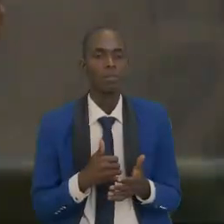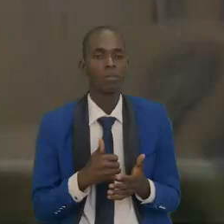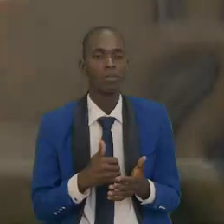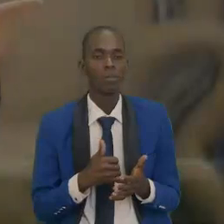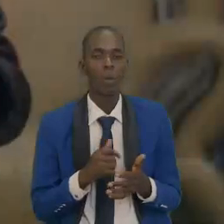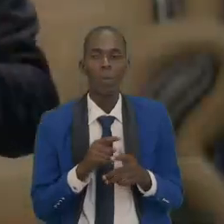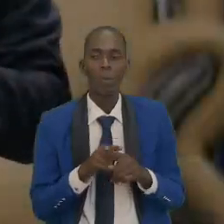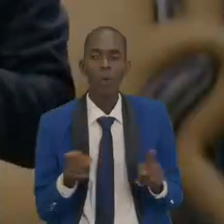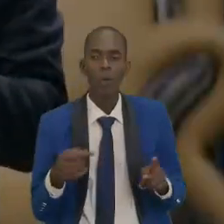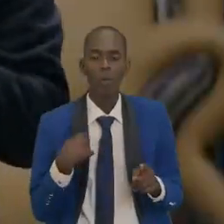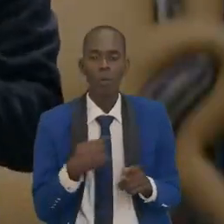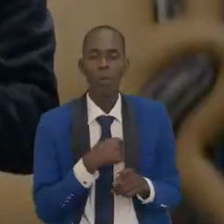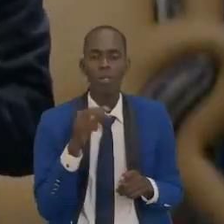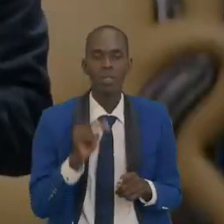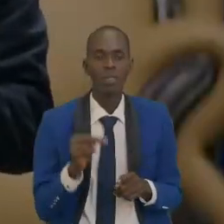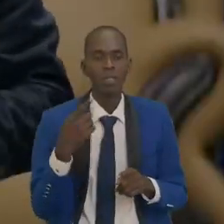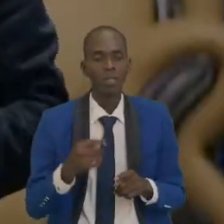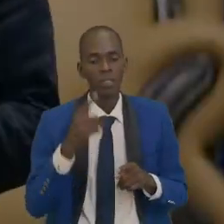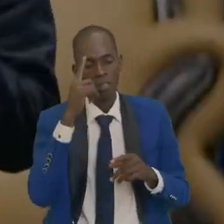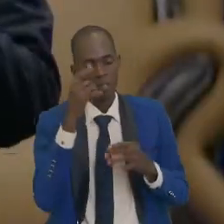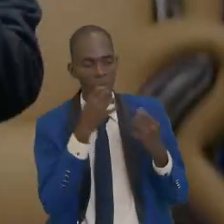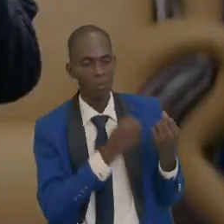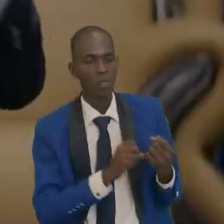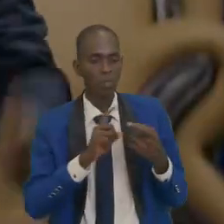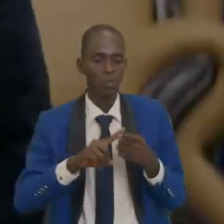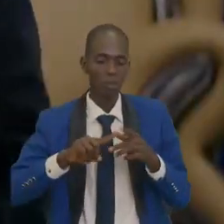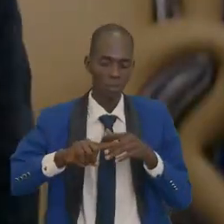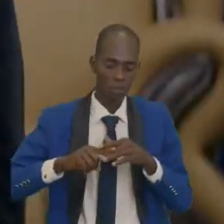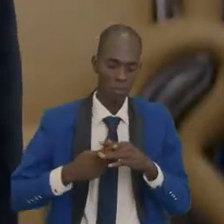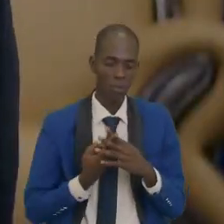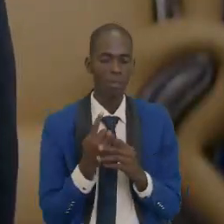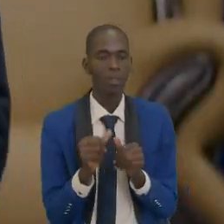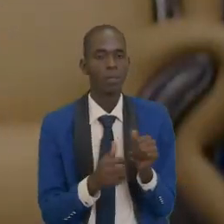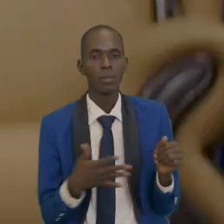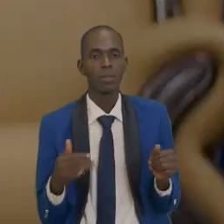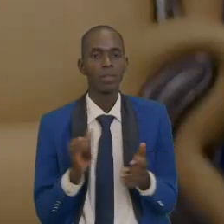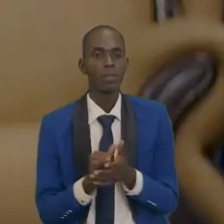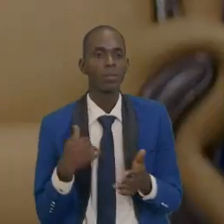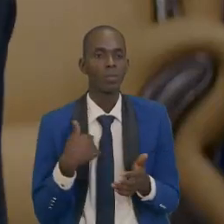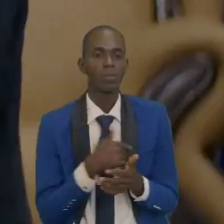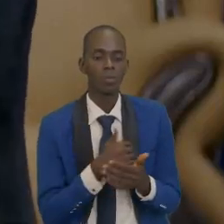we need the faith to activate everything we have